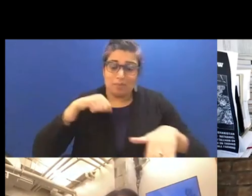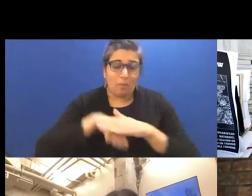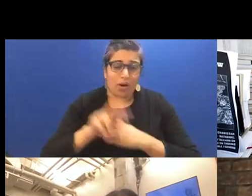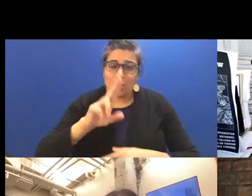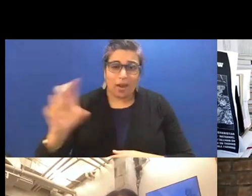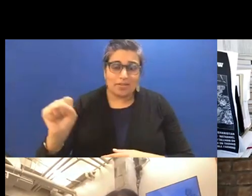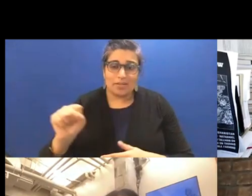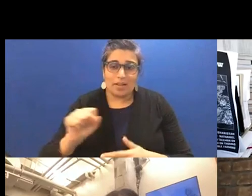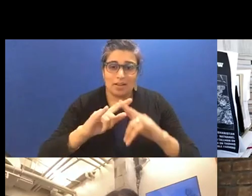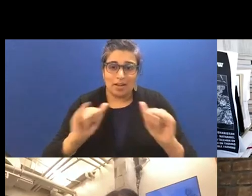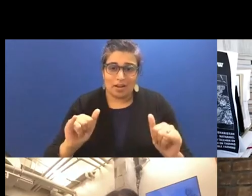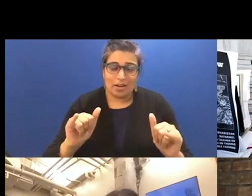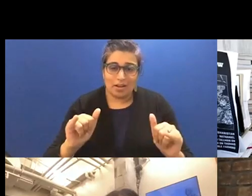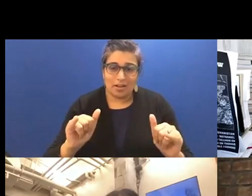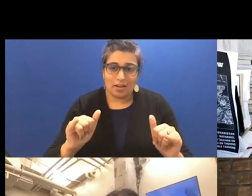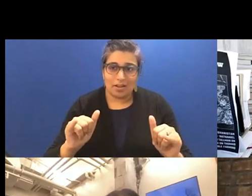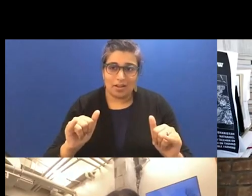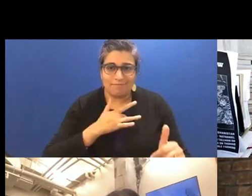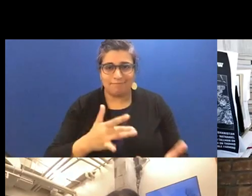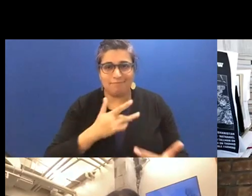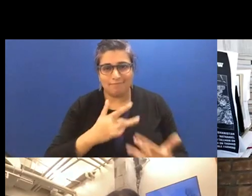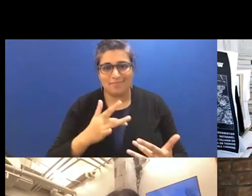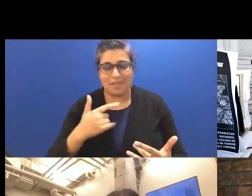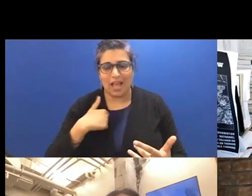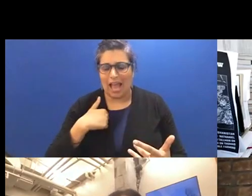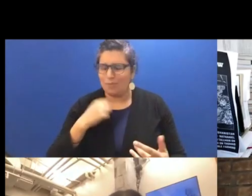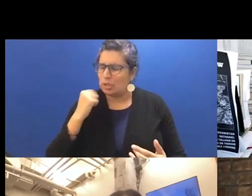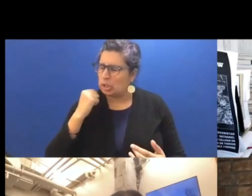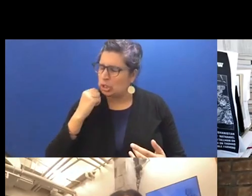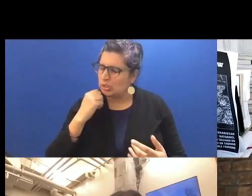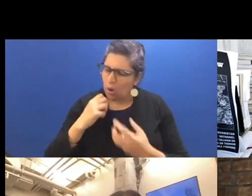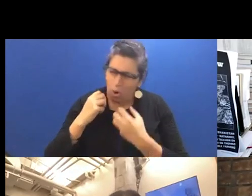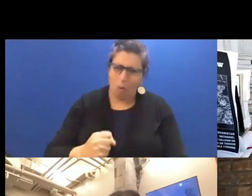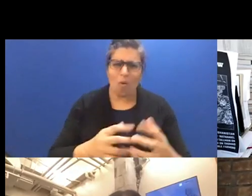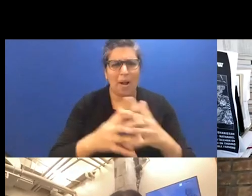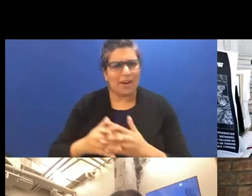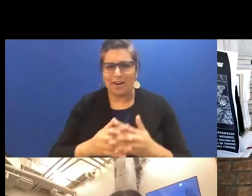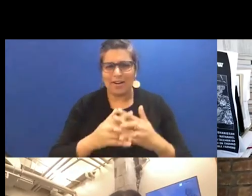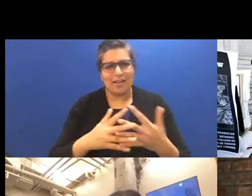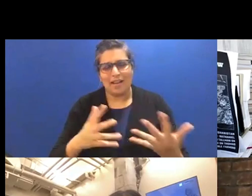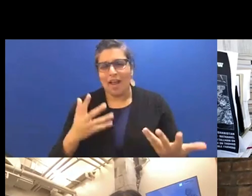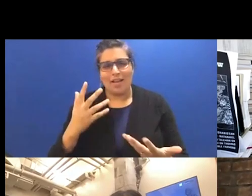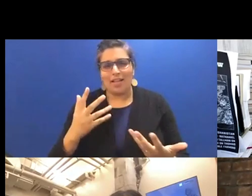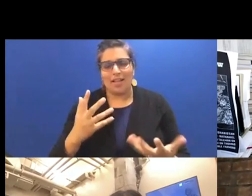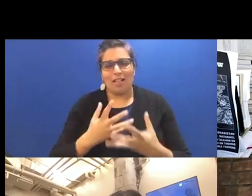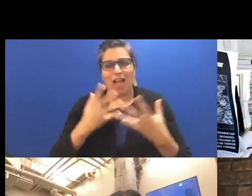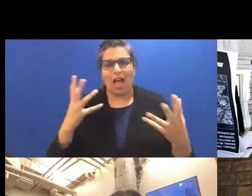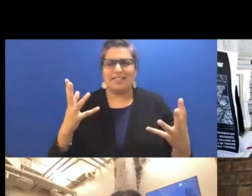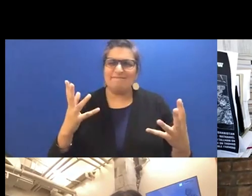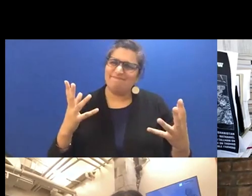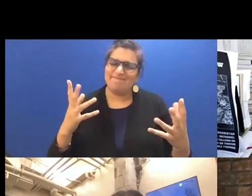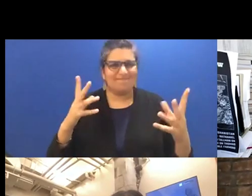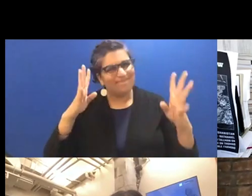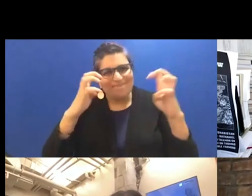then there's also this sense that I'm so American, there's just a lot of fraught feelings